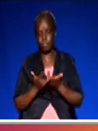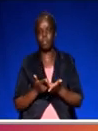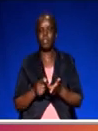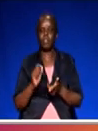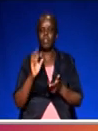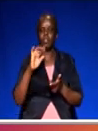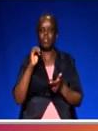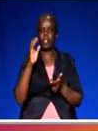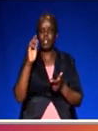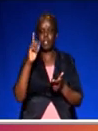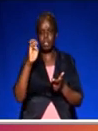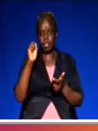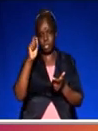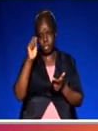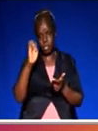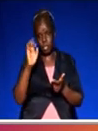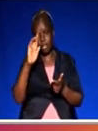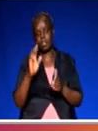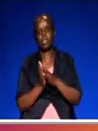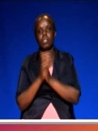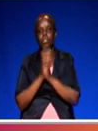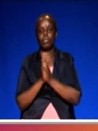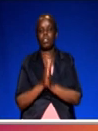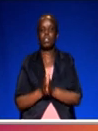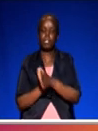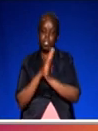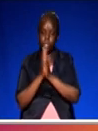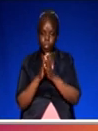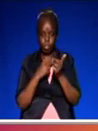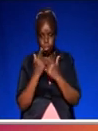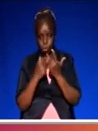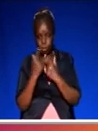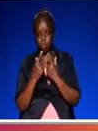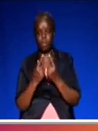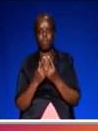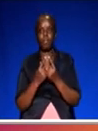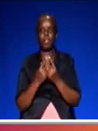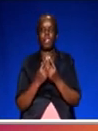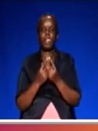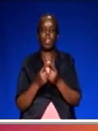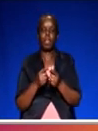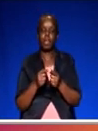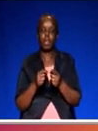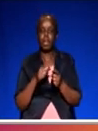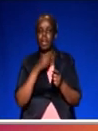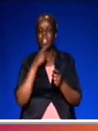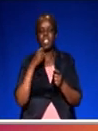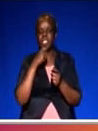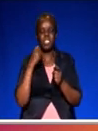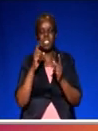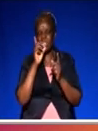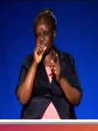trickster stories. Those are stories that feature a witty character called the trickster